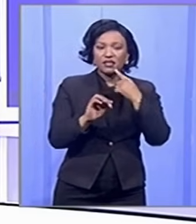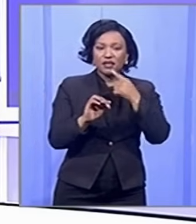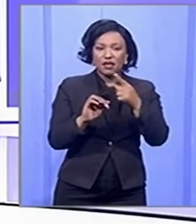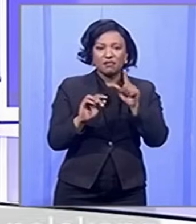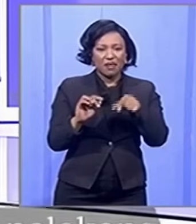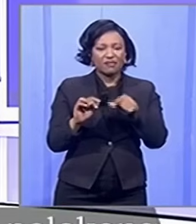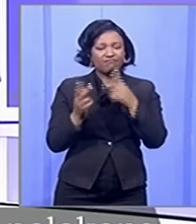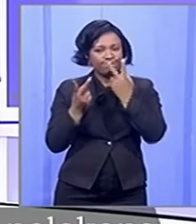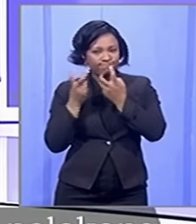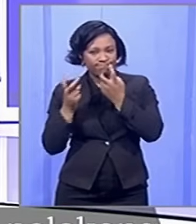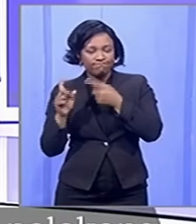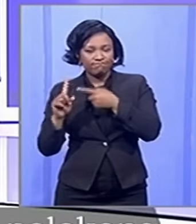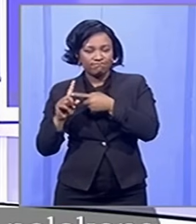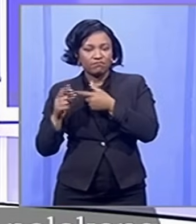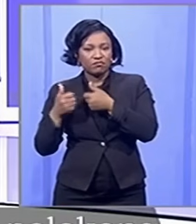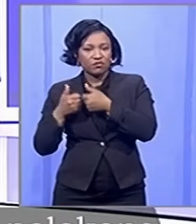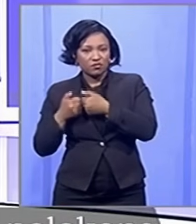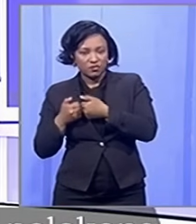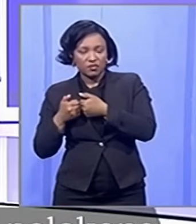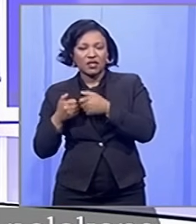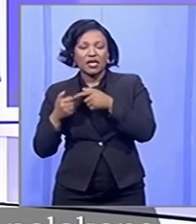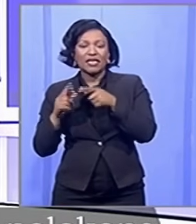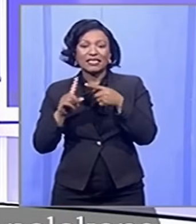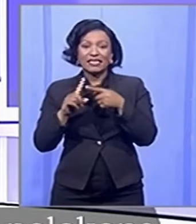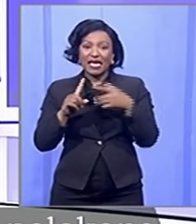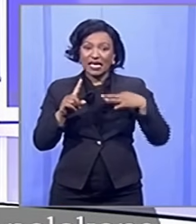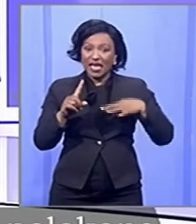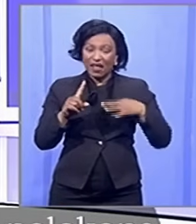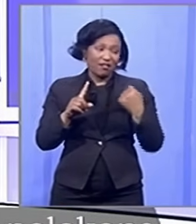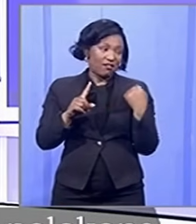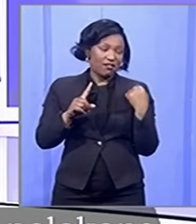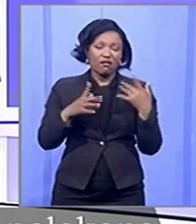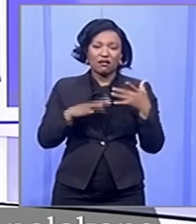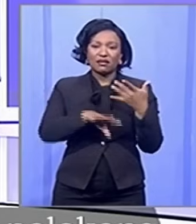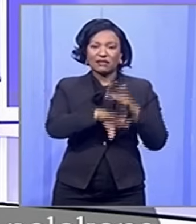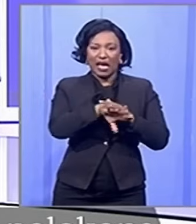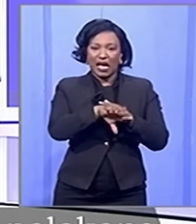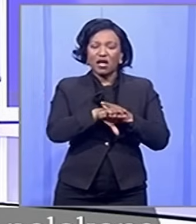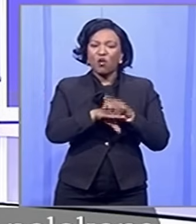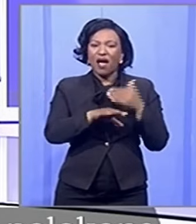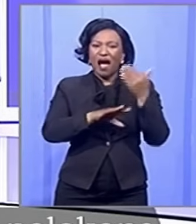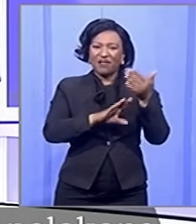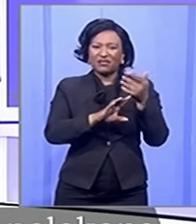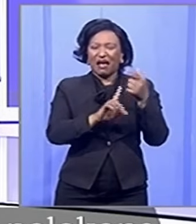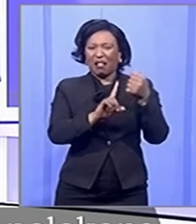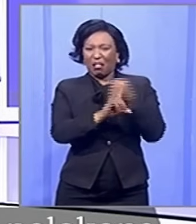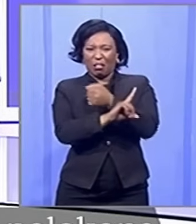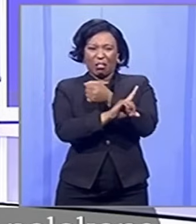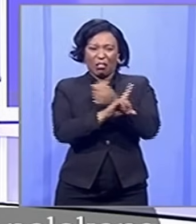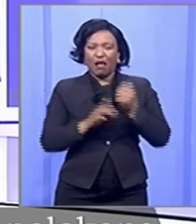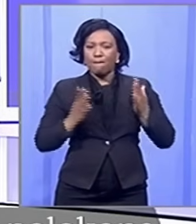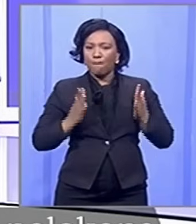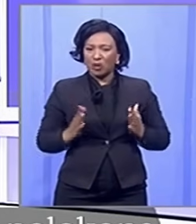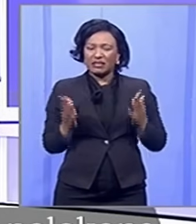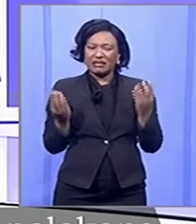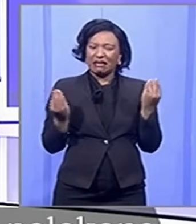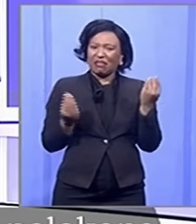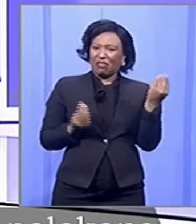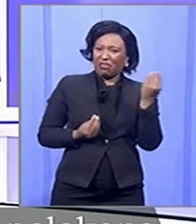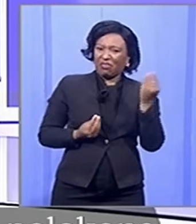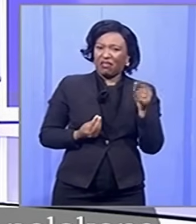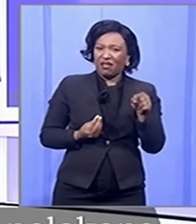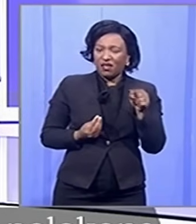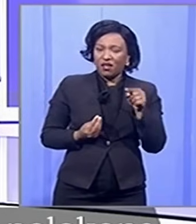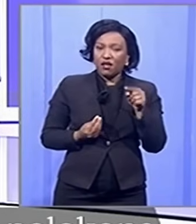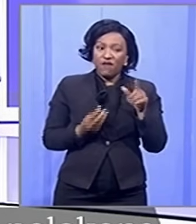pela le kgarebe leo le hlokofetše bookelong bekeng morago ga go hwetša dikgobalo. Balapa ba dumela gore